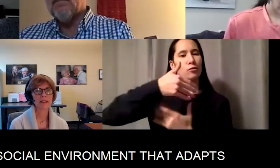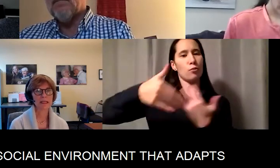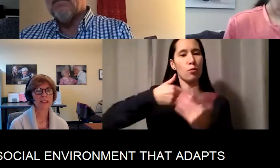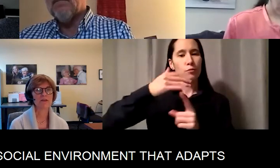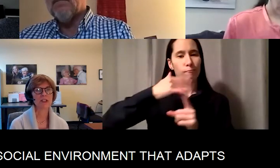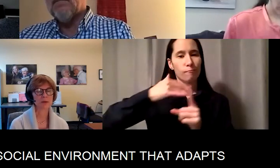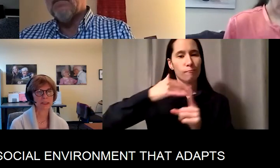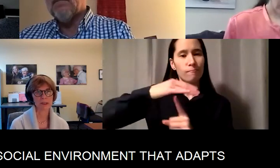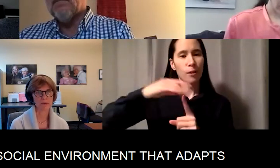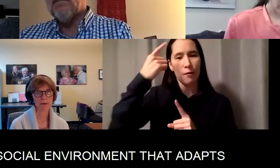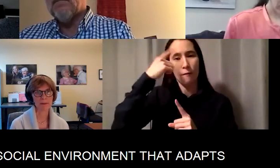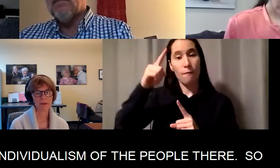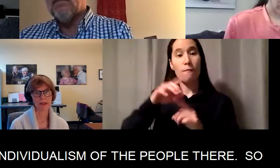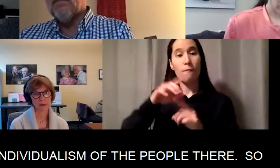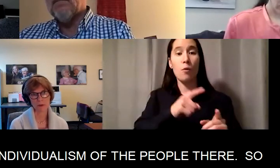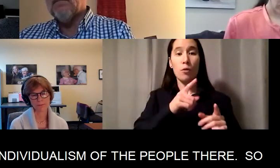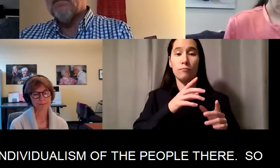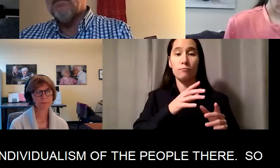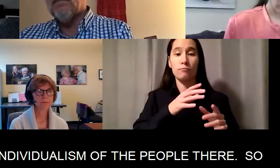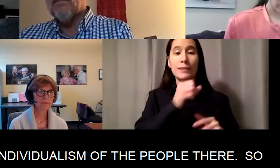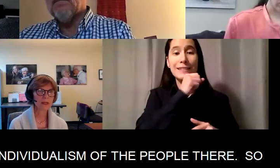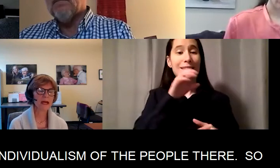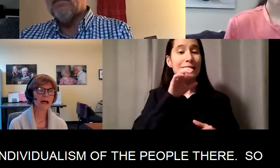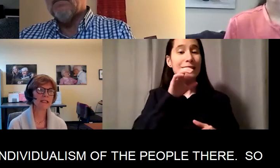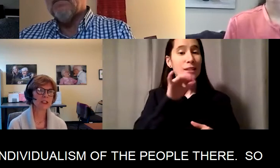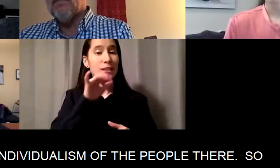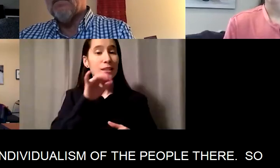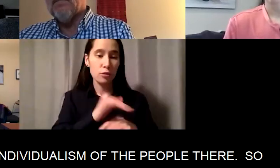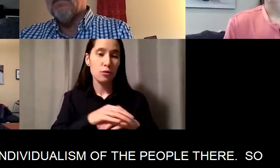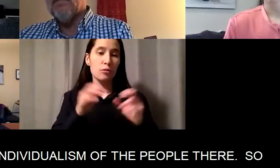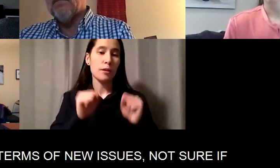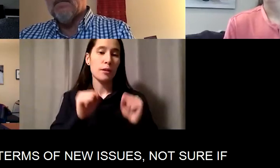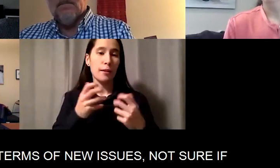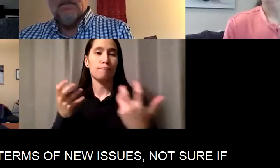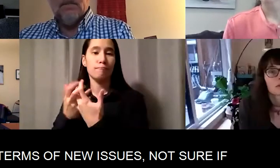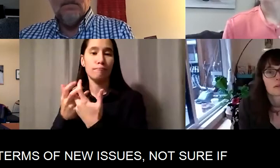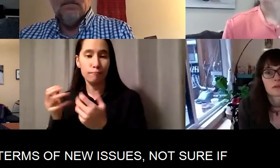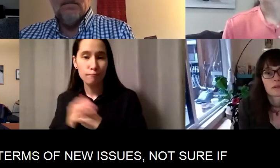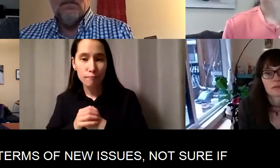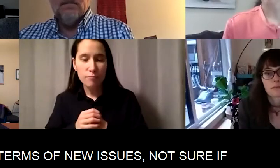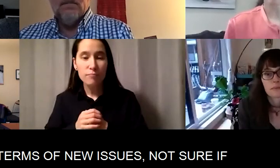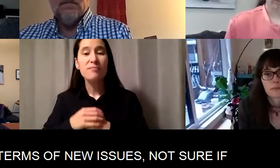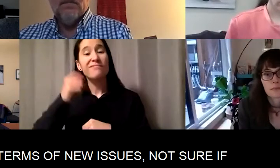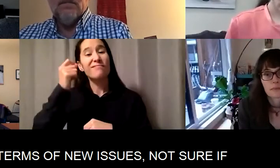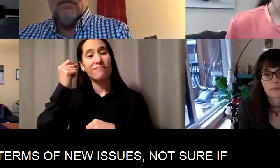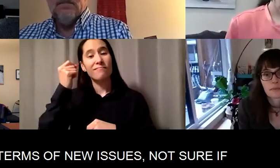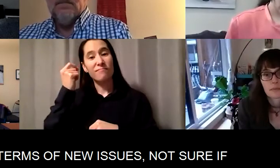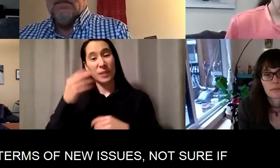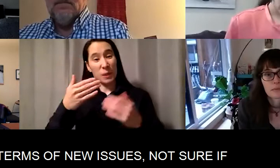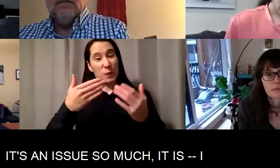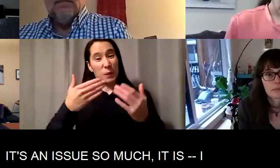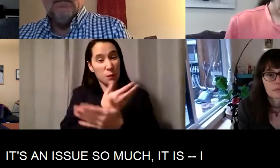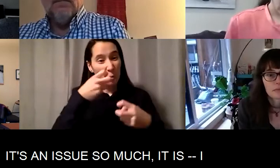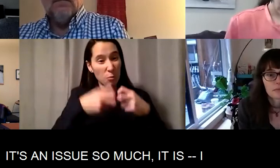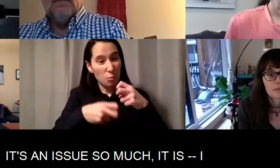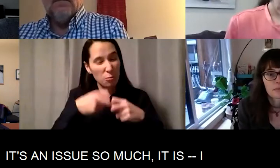adapts to the individualism of the people there. So in terms of new issues, I'm not sure if it's an issue